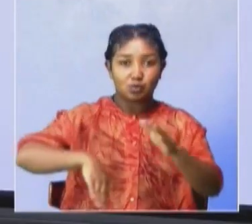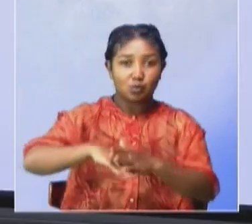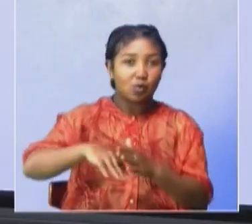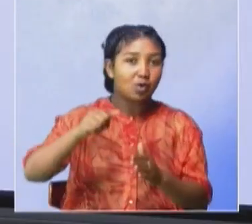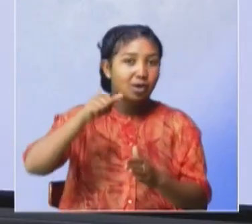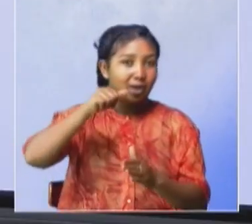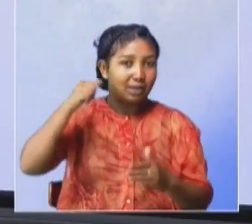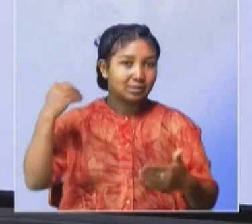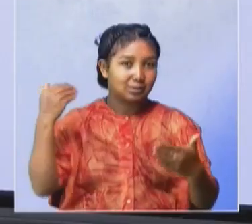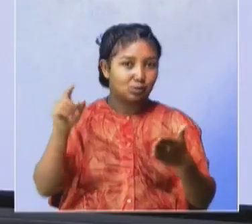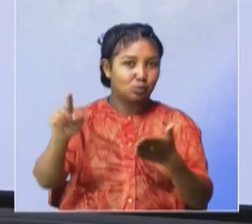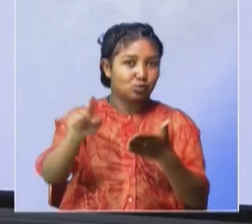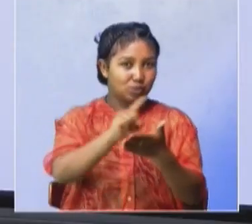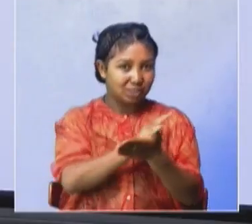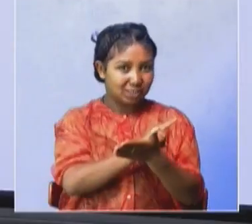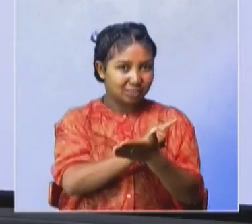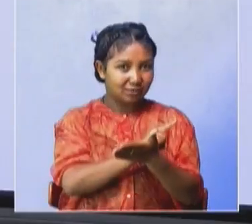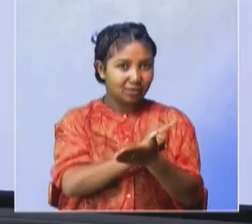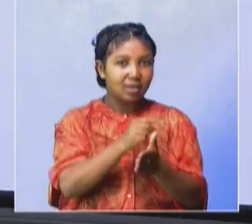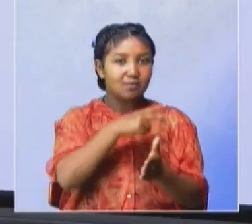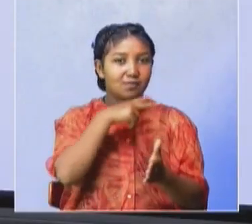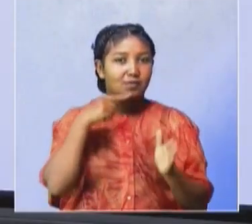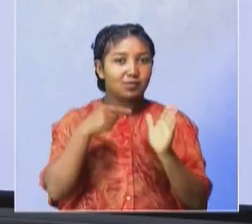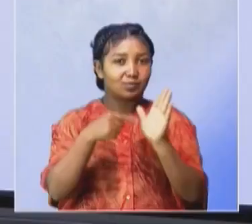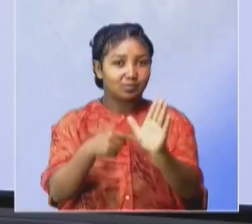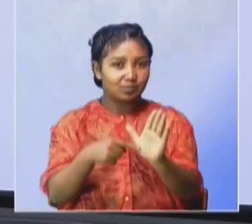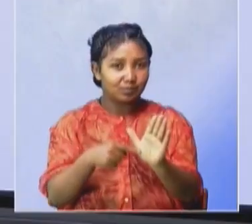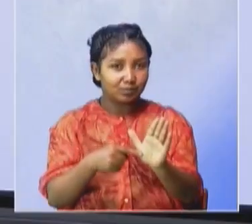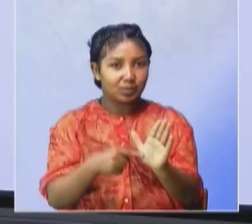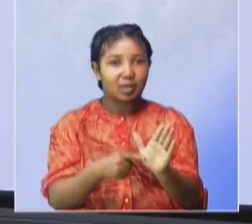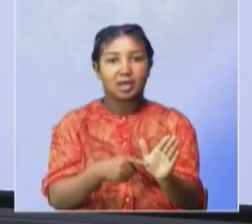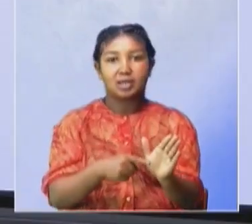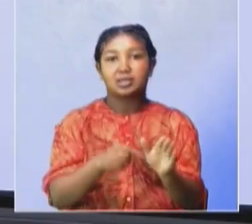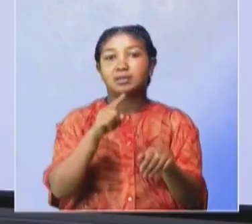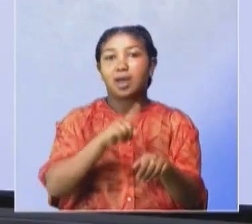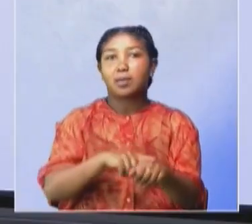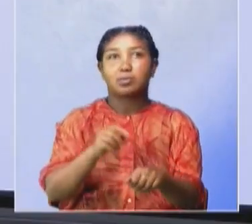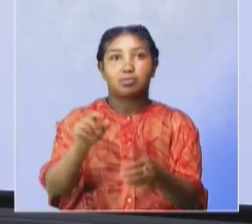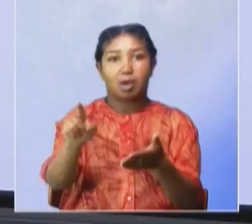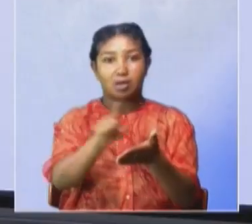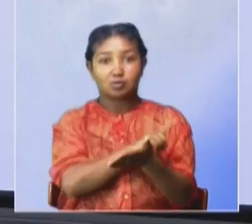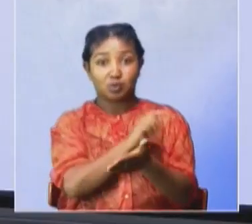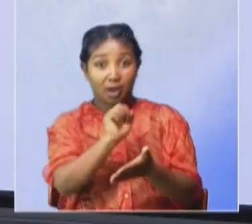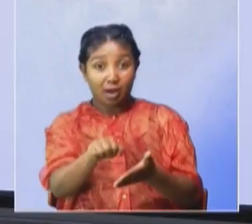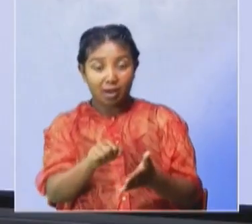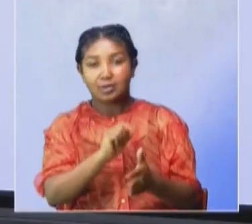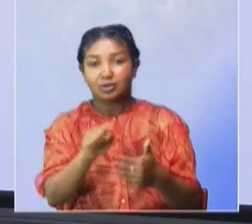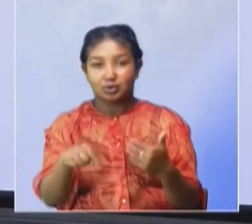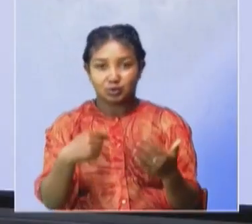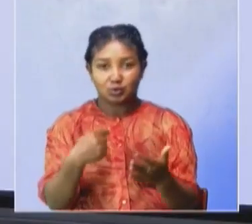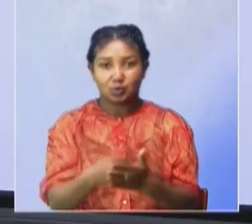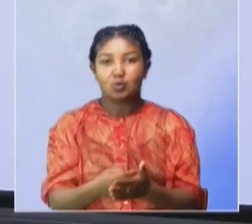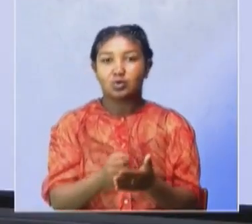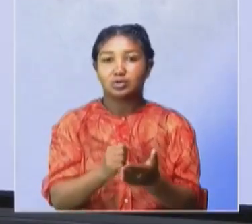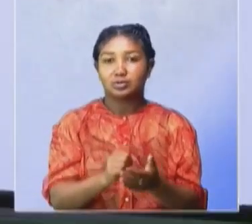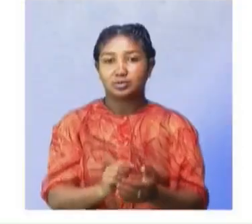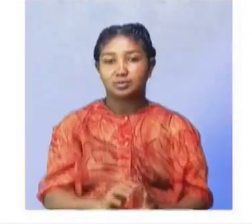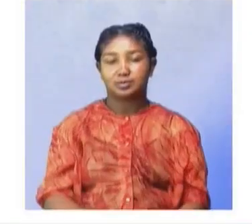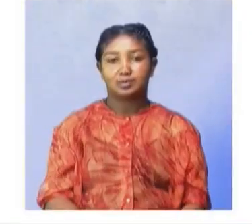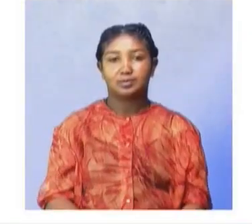week. Here is a verb that show played any specific time last week. So let us